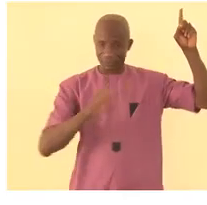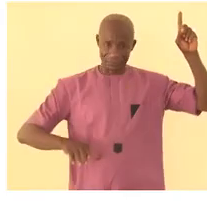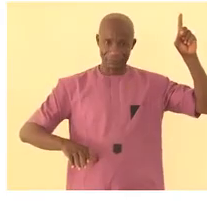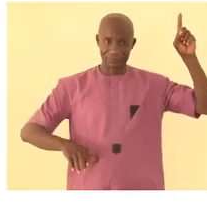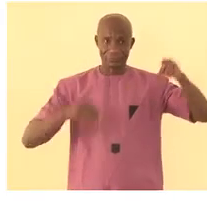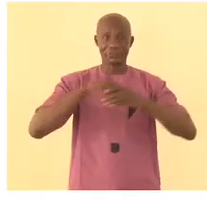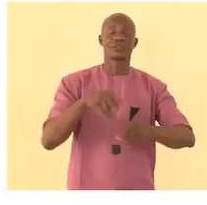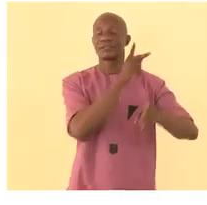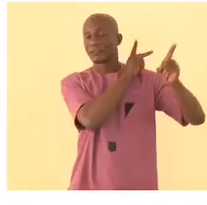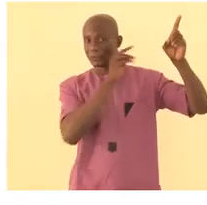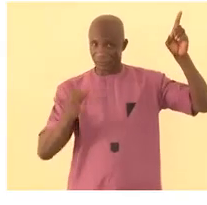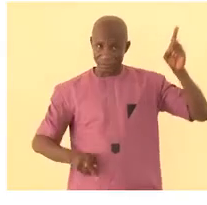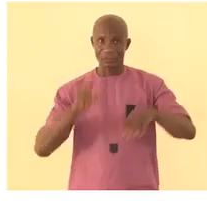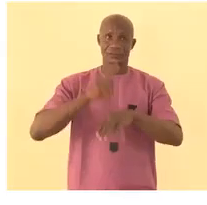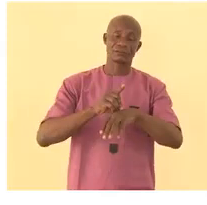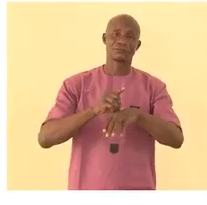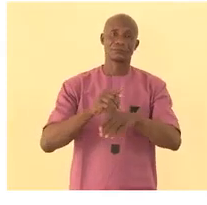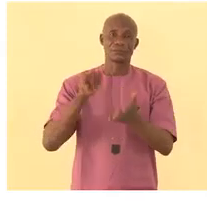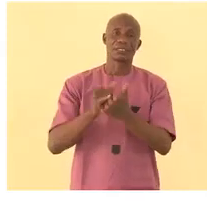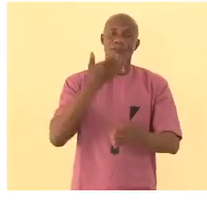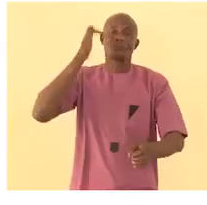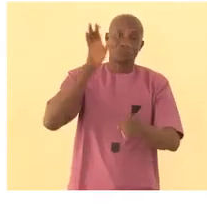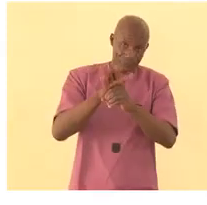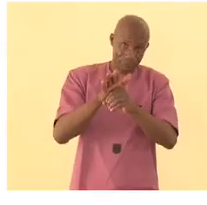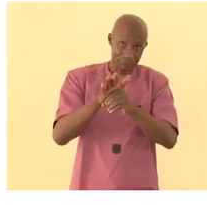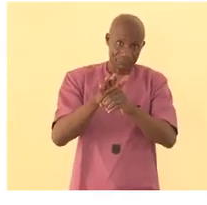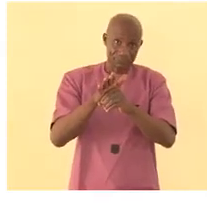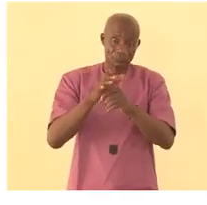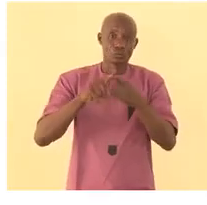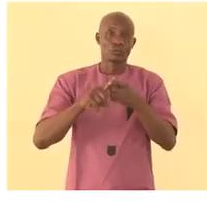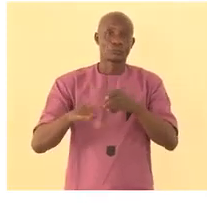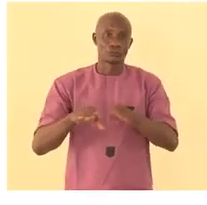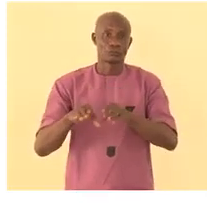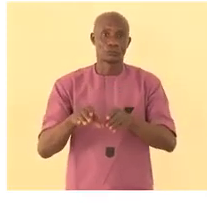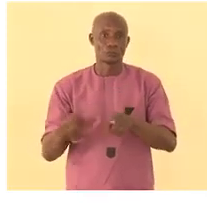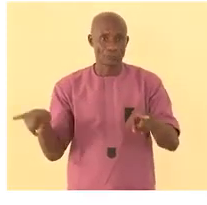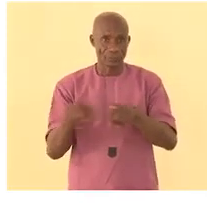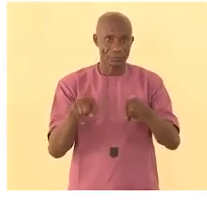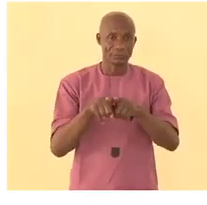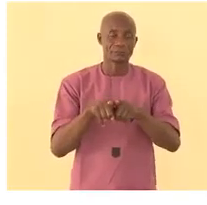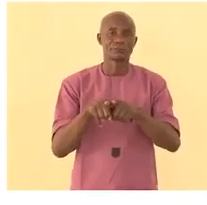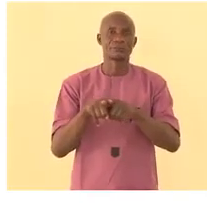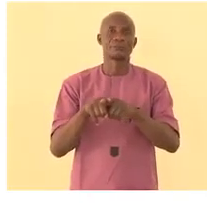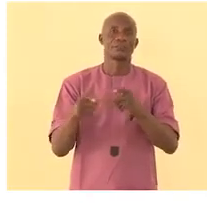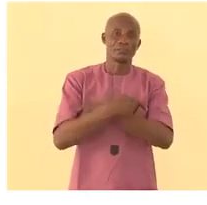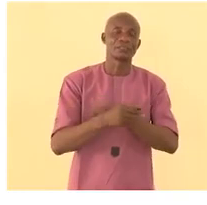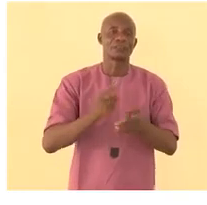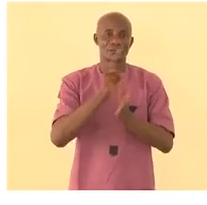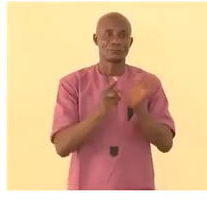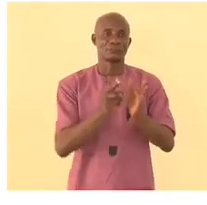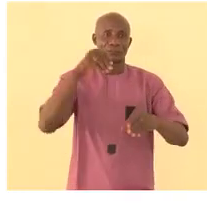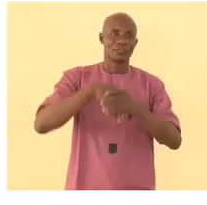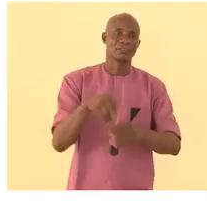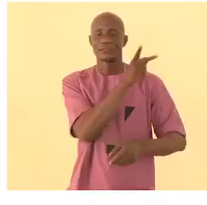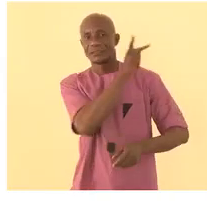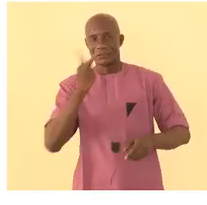Christ. And that we promised to do as lay in our power.